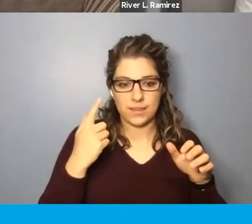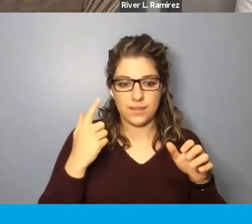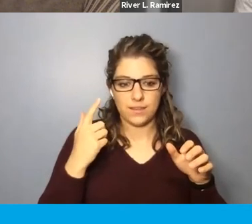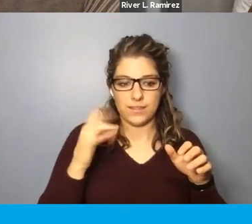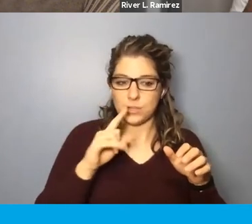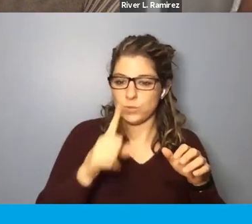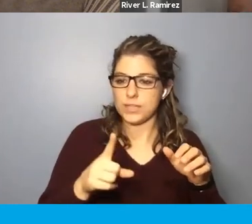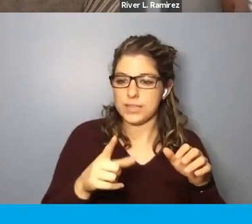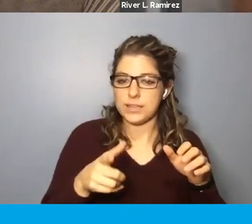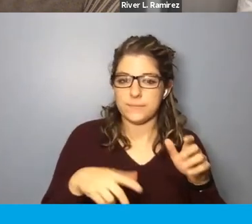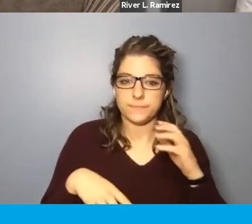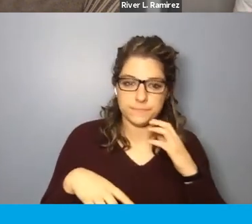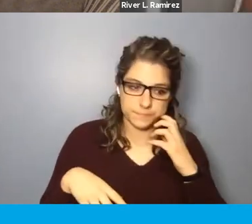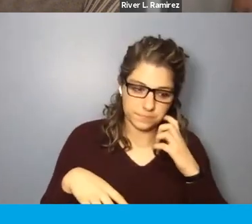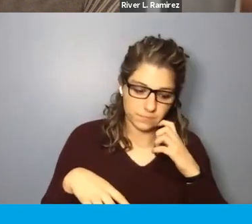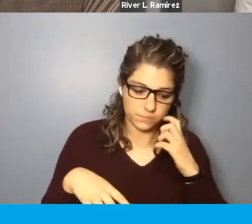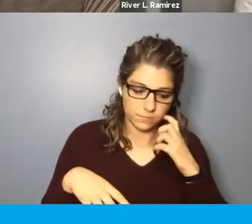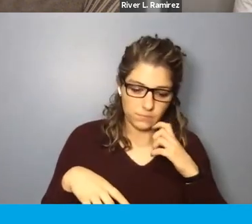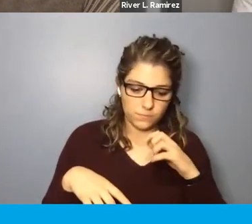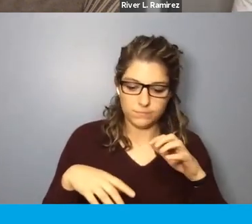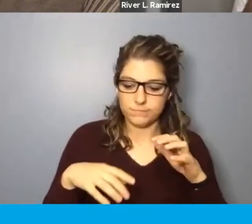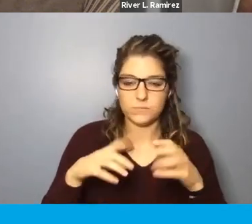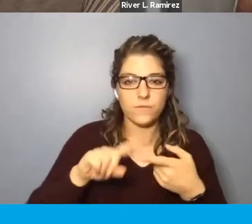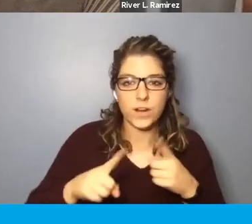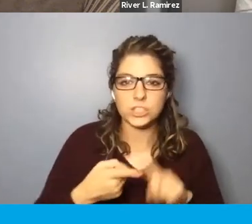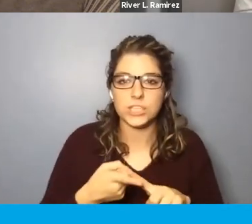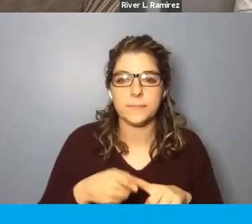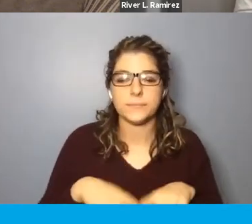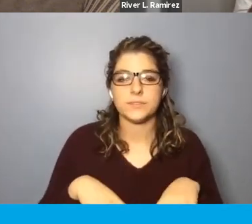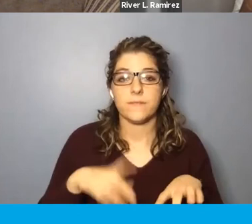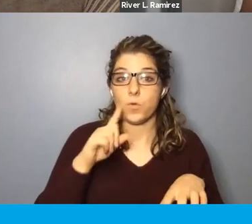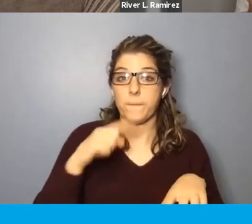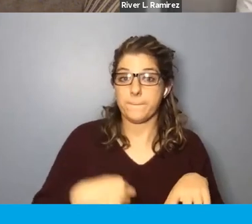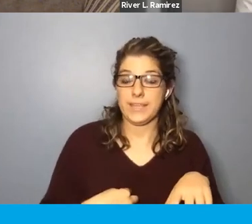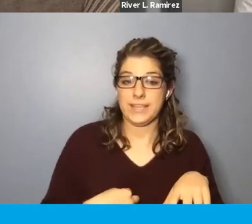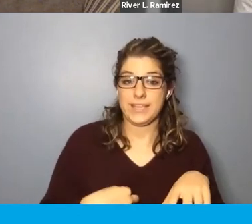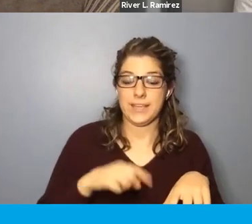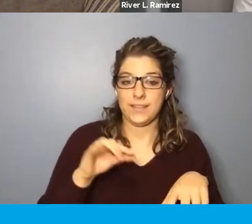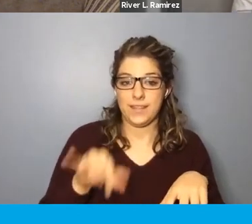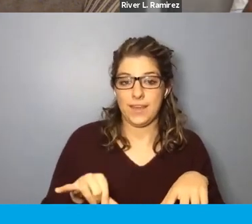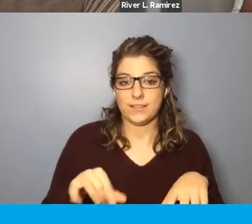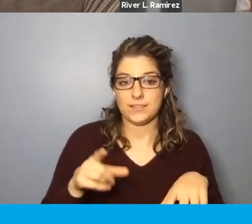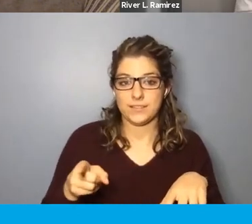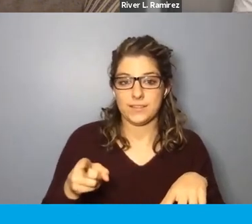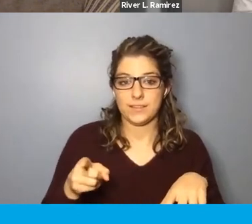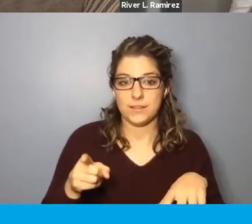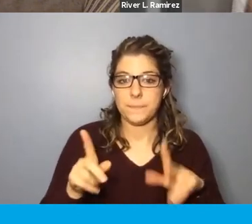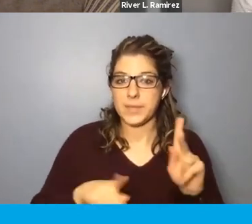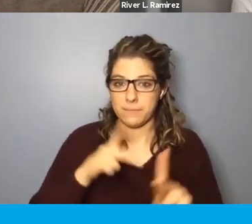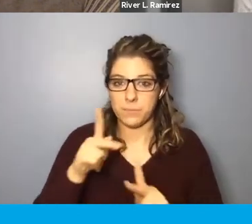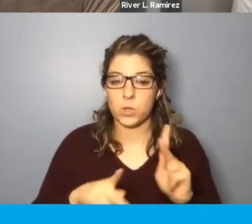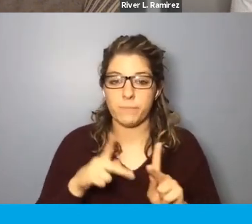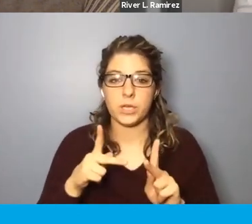really, or even in friendships or something, for me, that is like people being